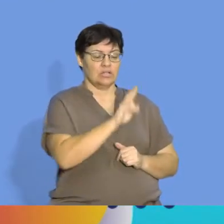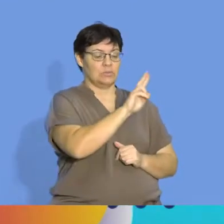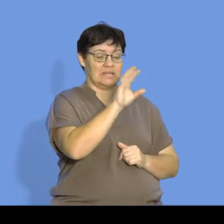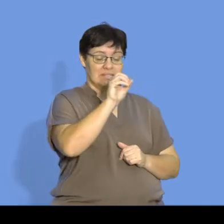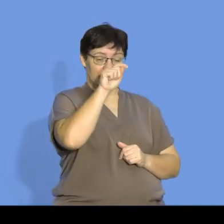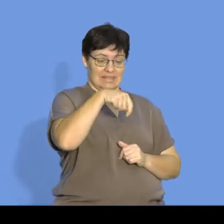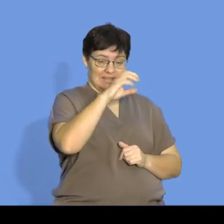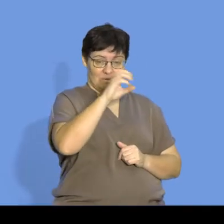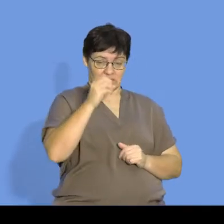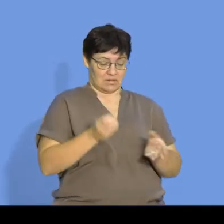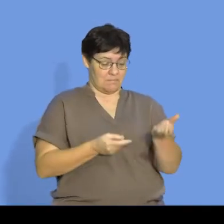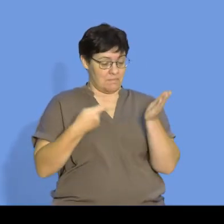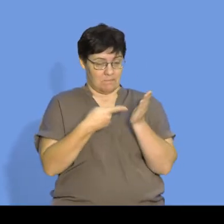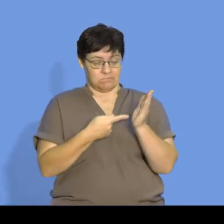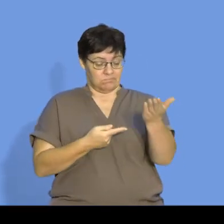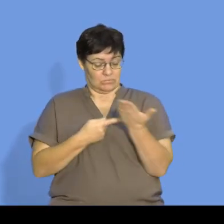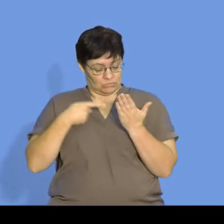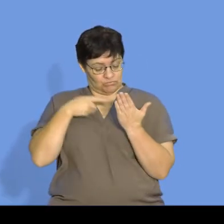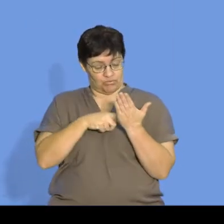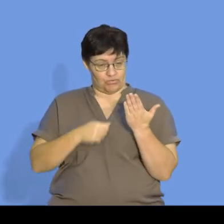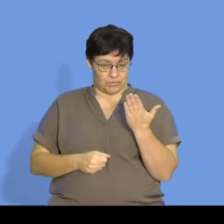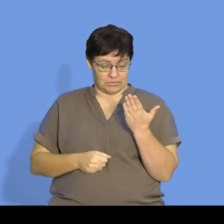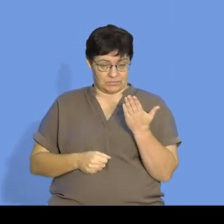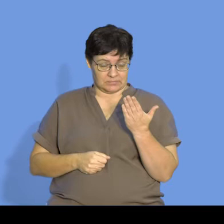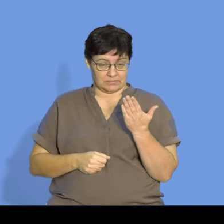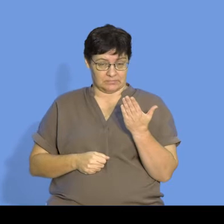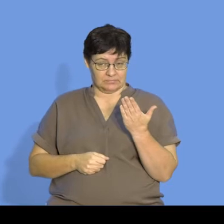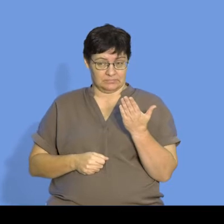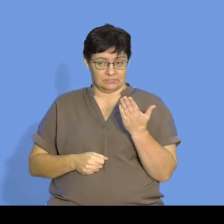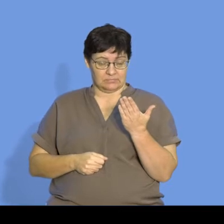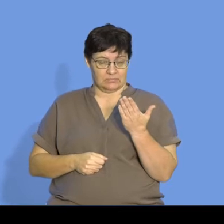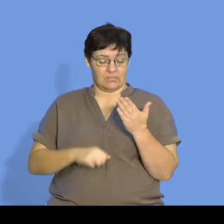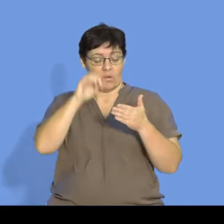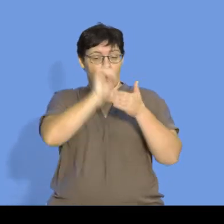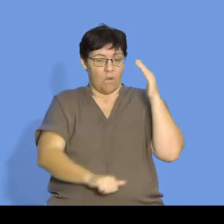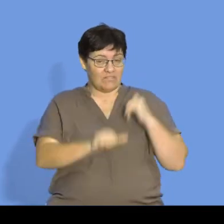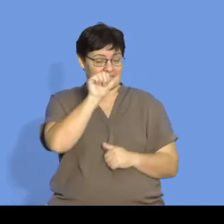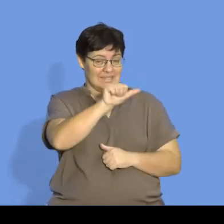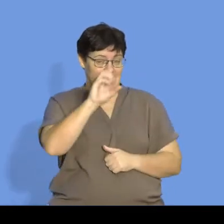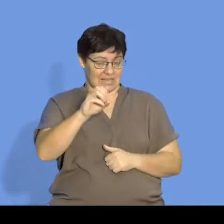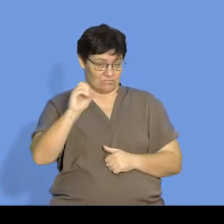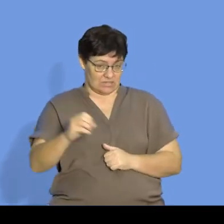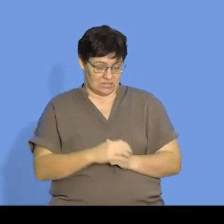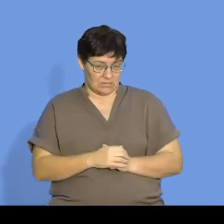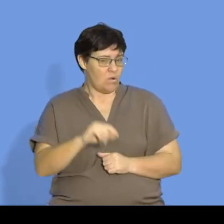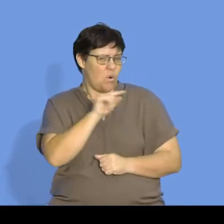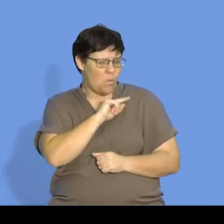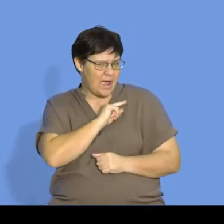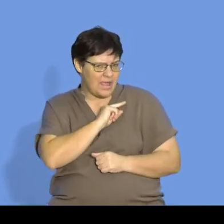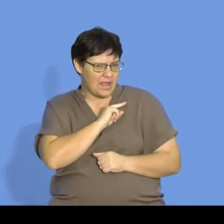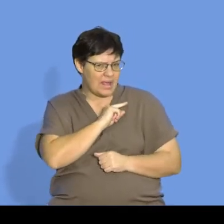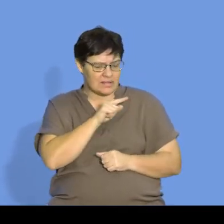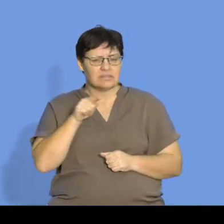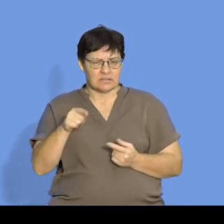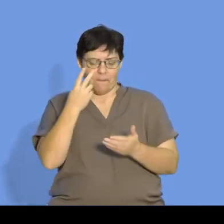sake, take the 20,000 that was given to you here, right? There's your 20,000 minus